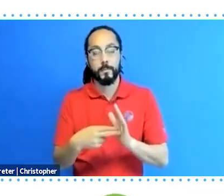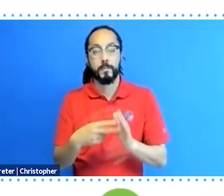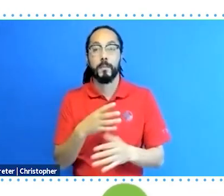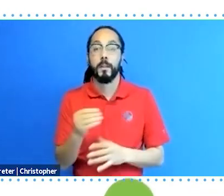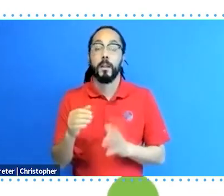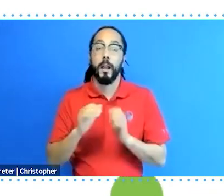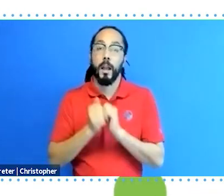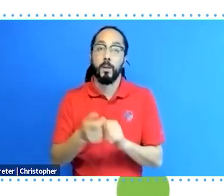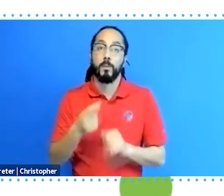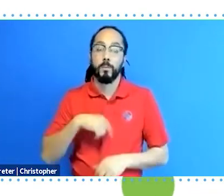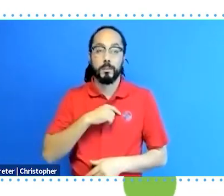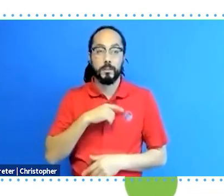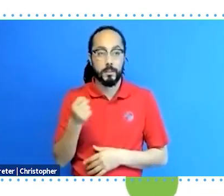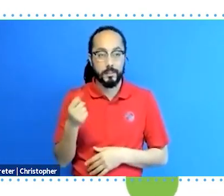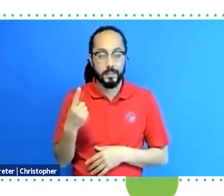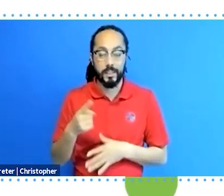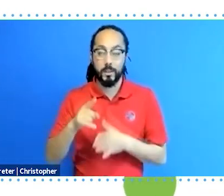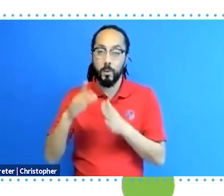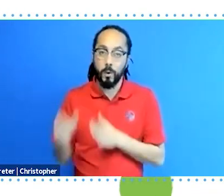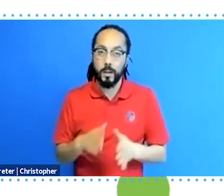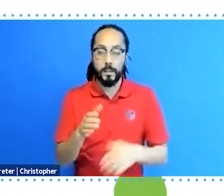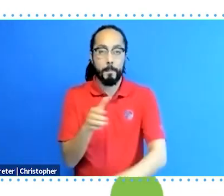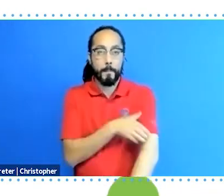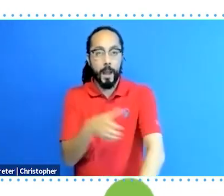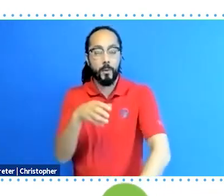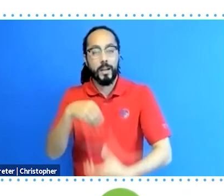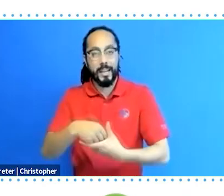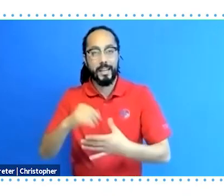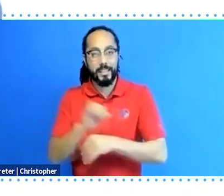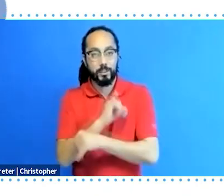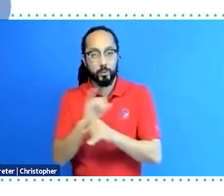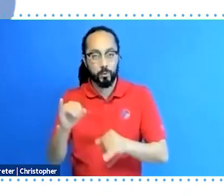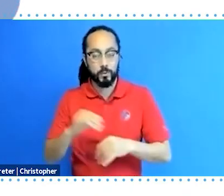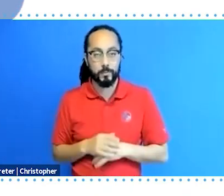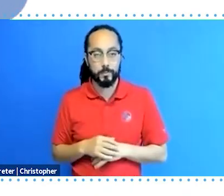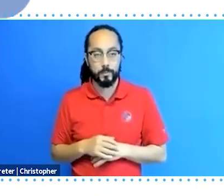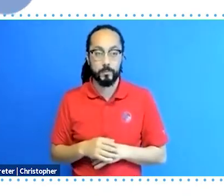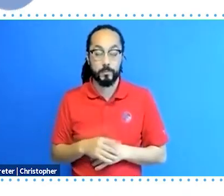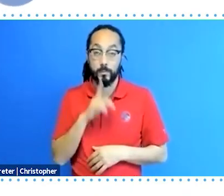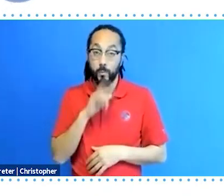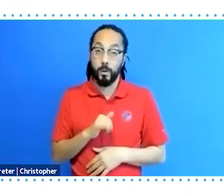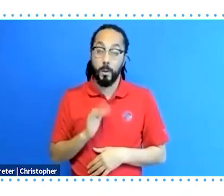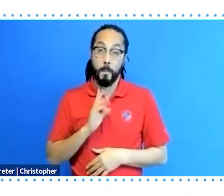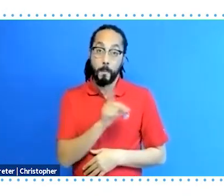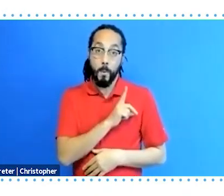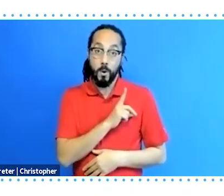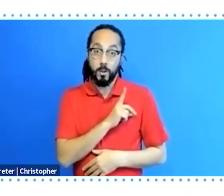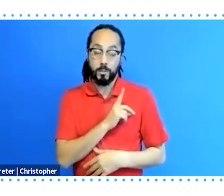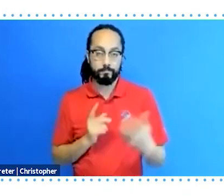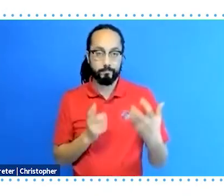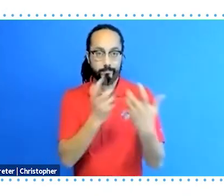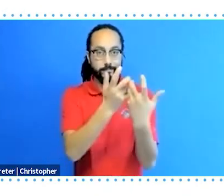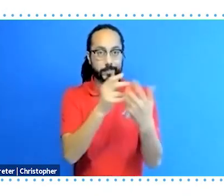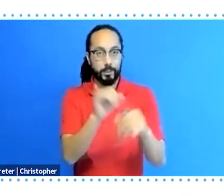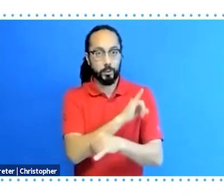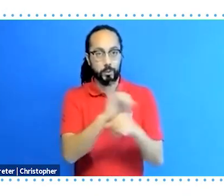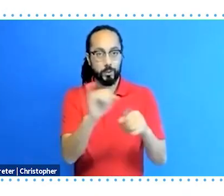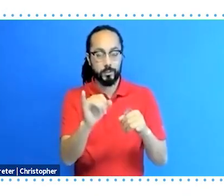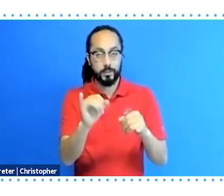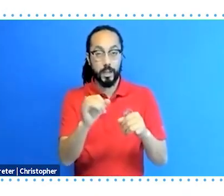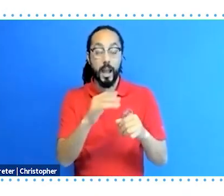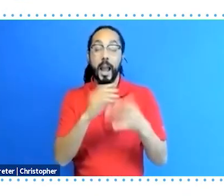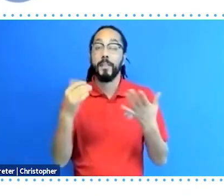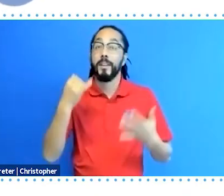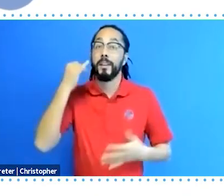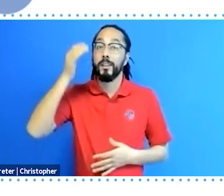understand the organizing of power in institutions, because really boards are associated with institutions and the idea of governance of